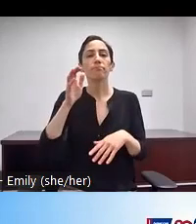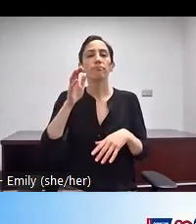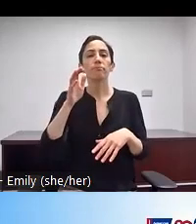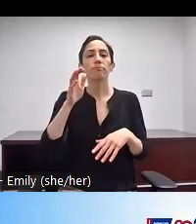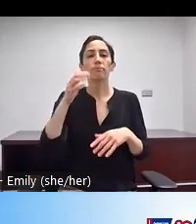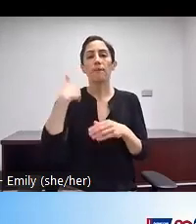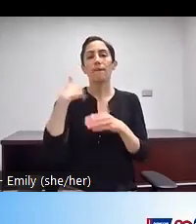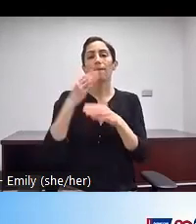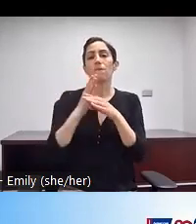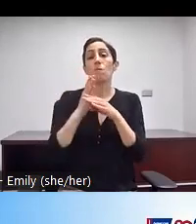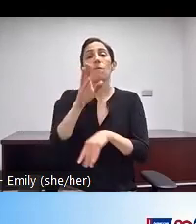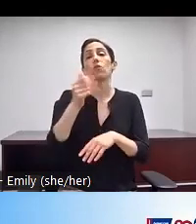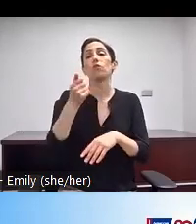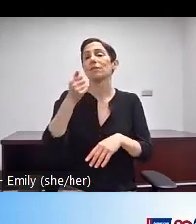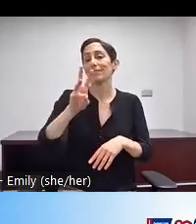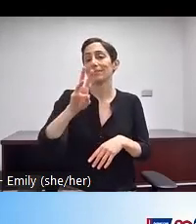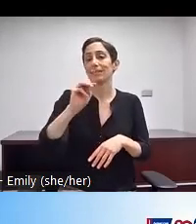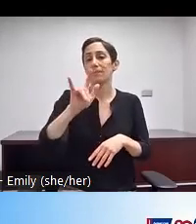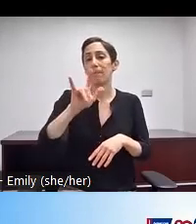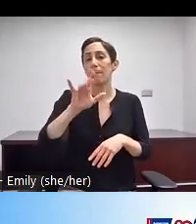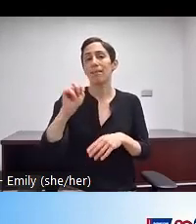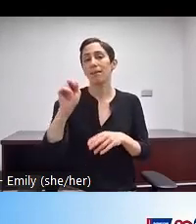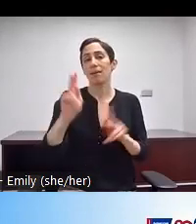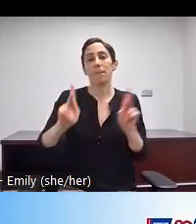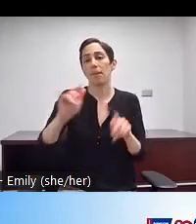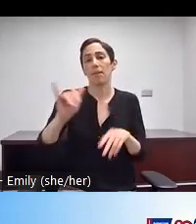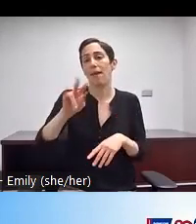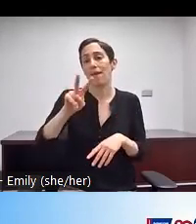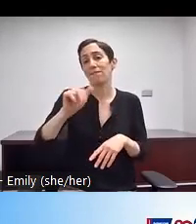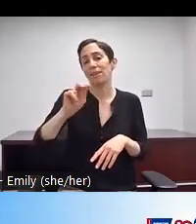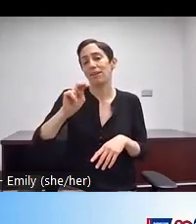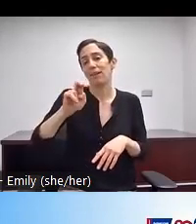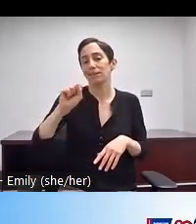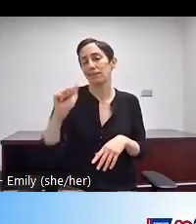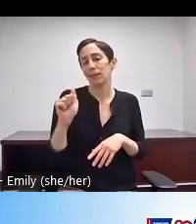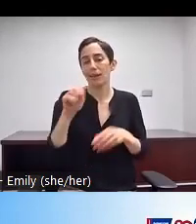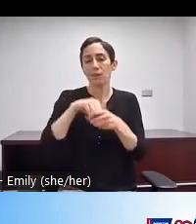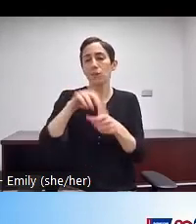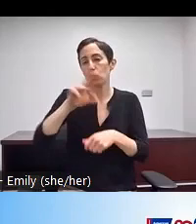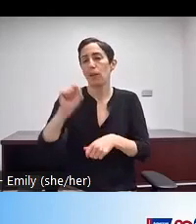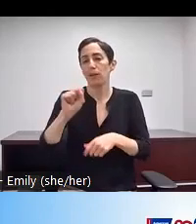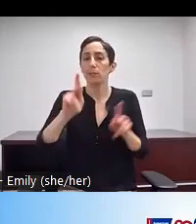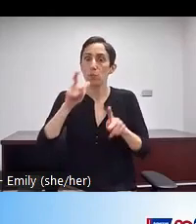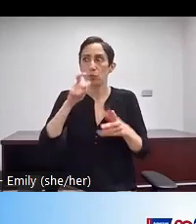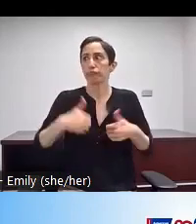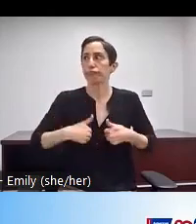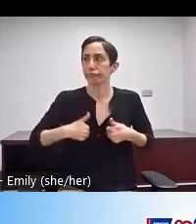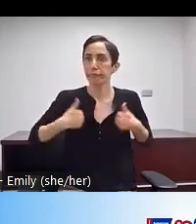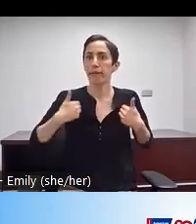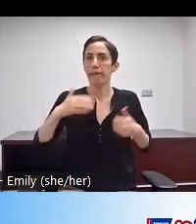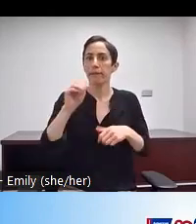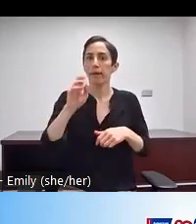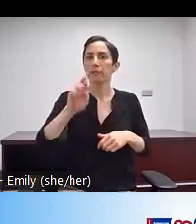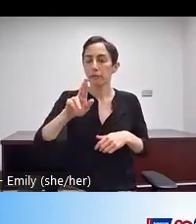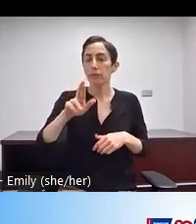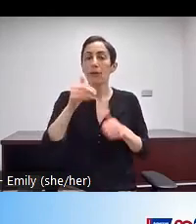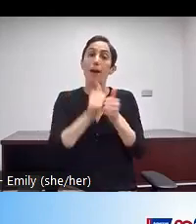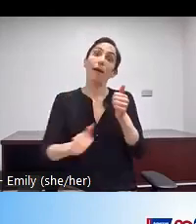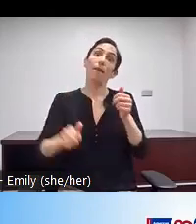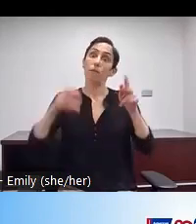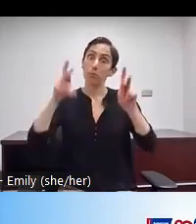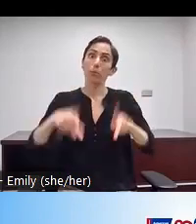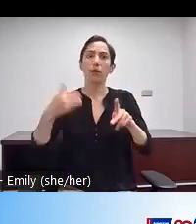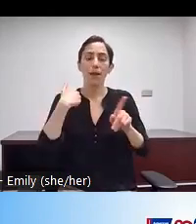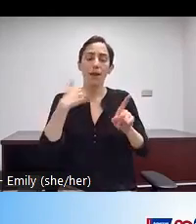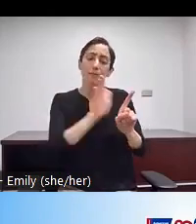there's over 16 million Vanessas in the United States that are cancer survivors, and every one of these tells a story that's unique